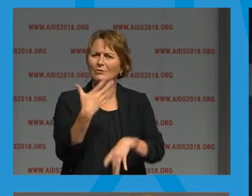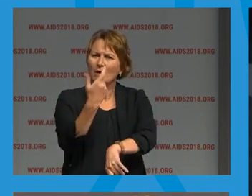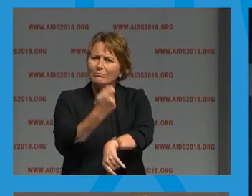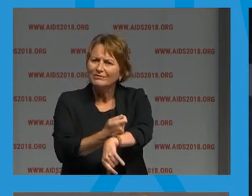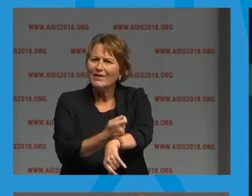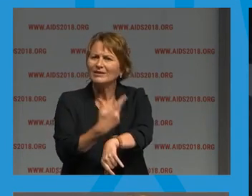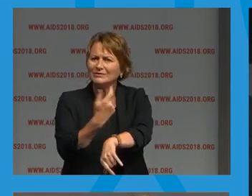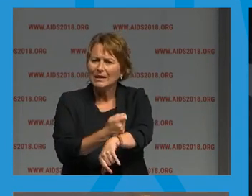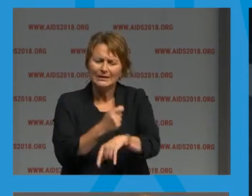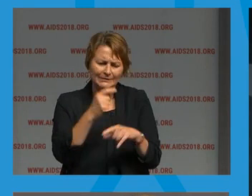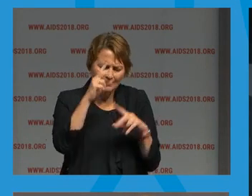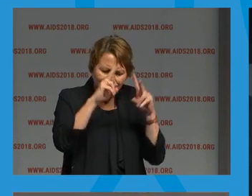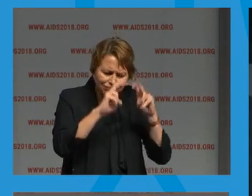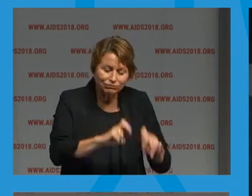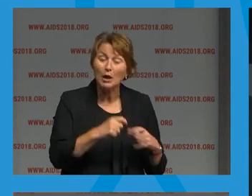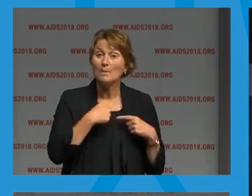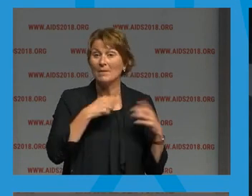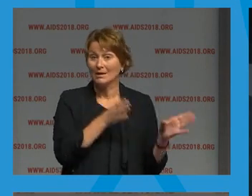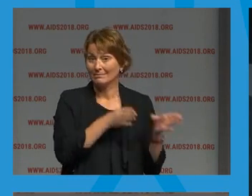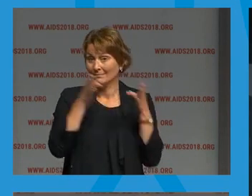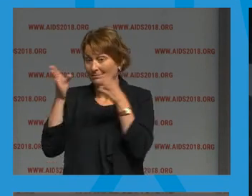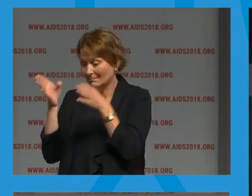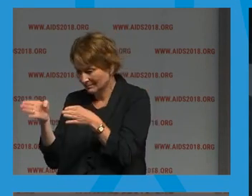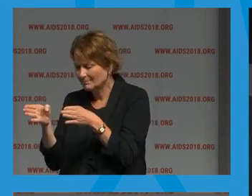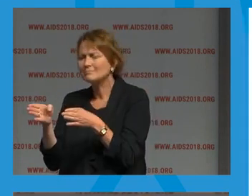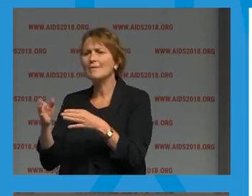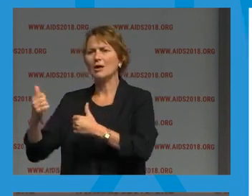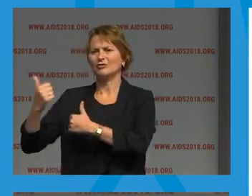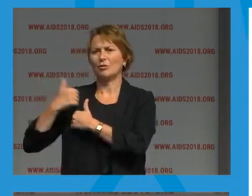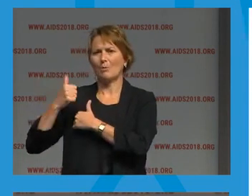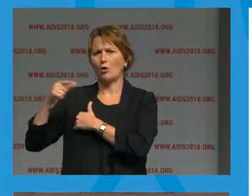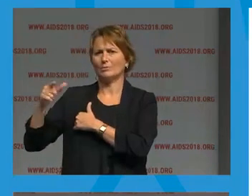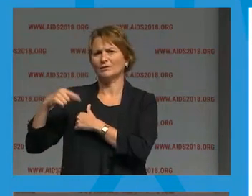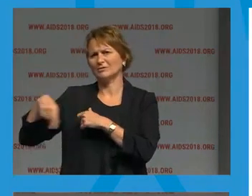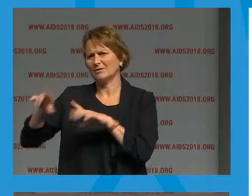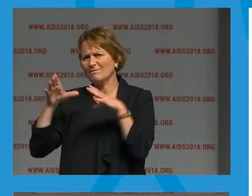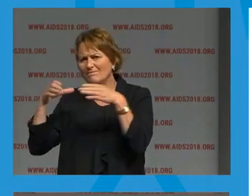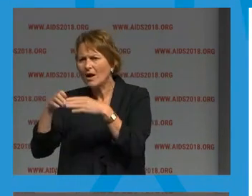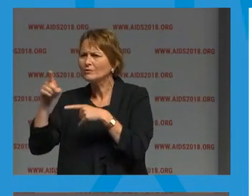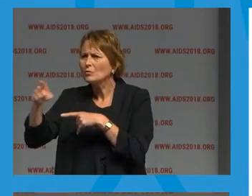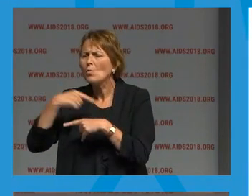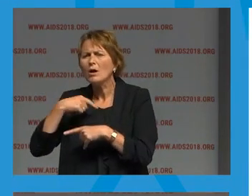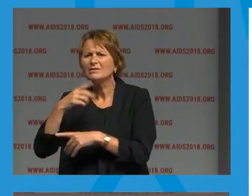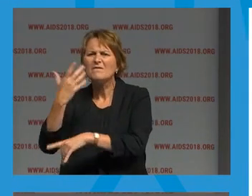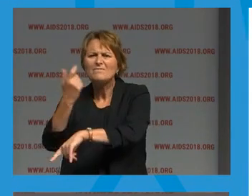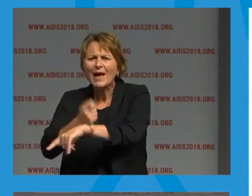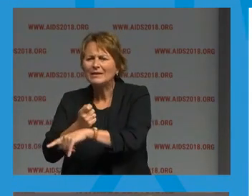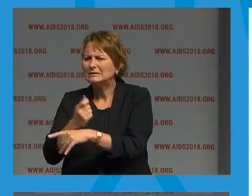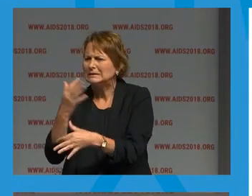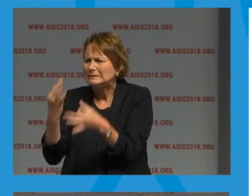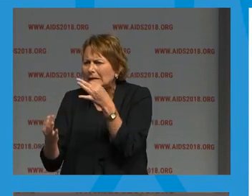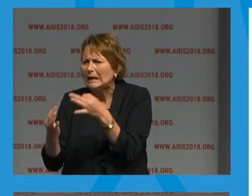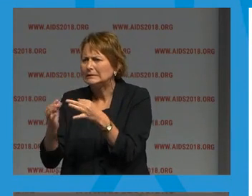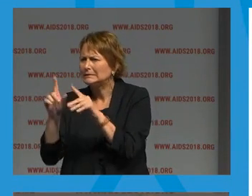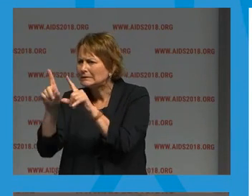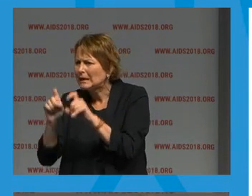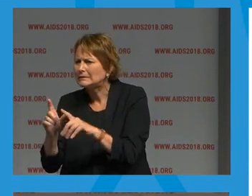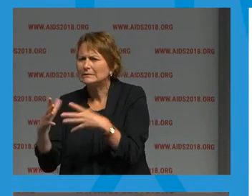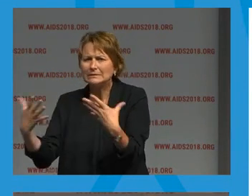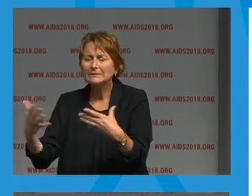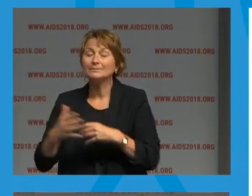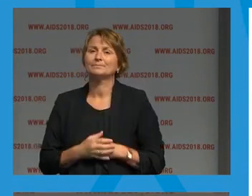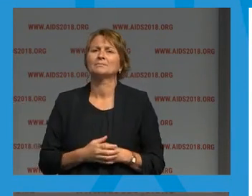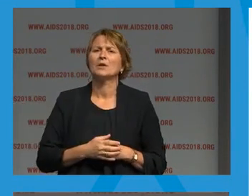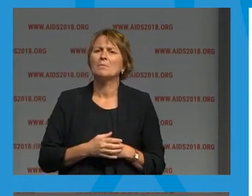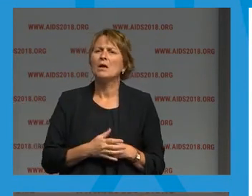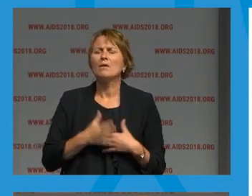I was in the Department of Defense running their vaccine trials. And I really felt that out of my